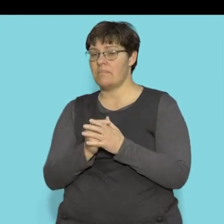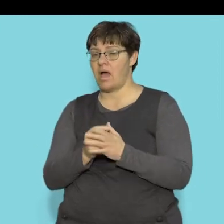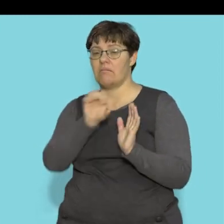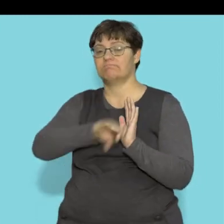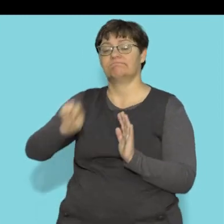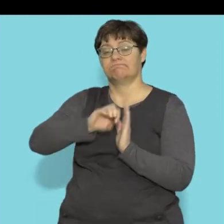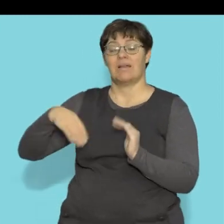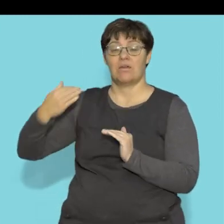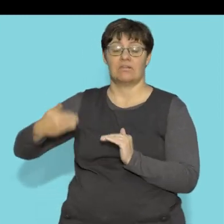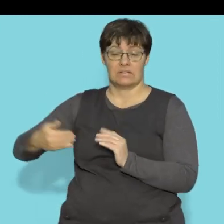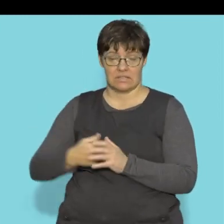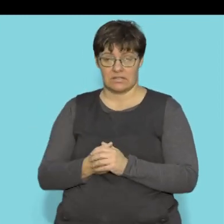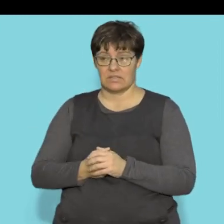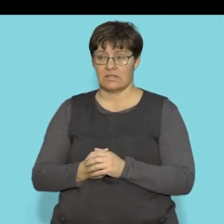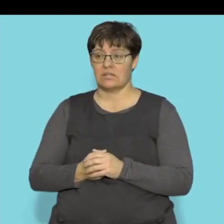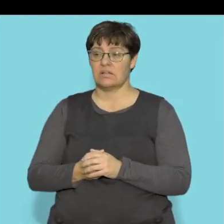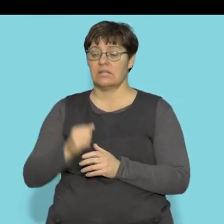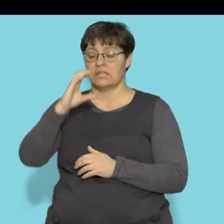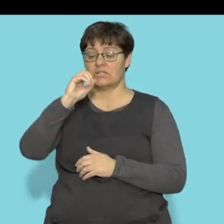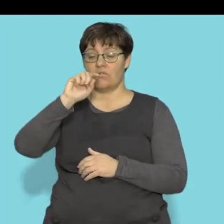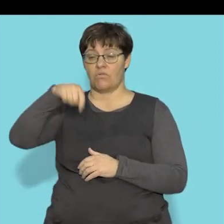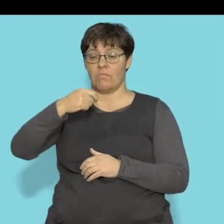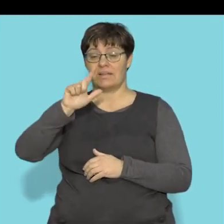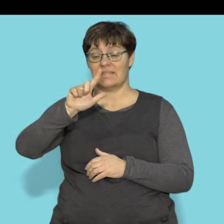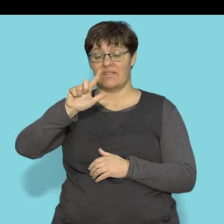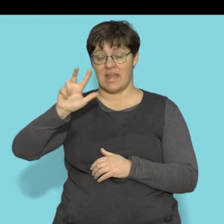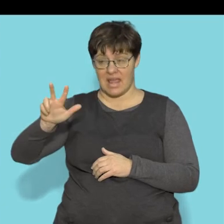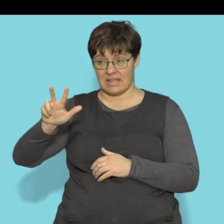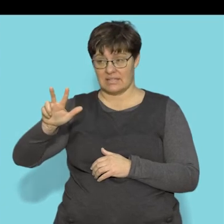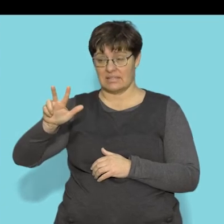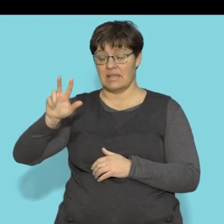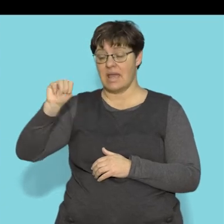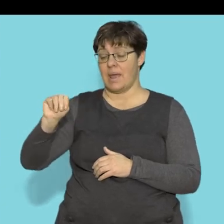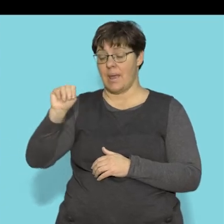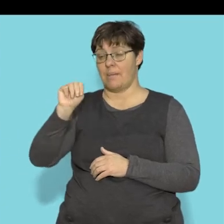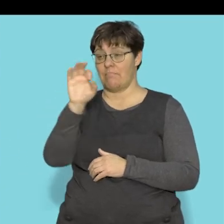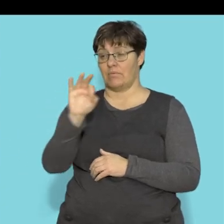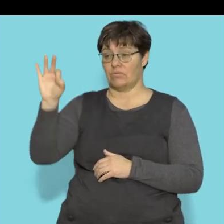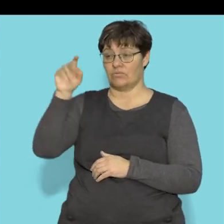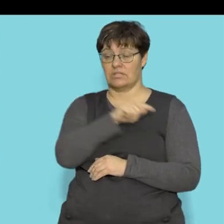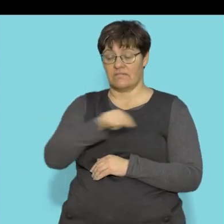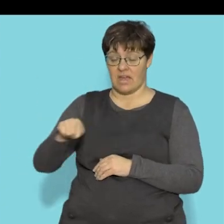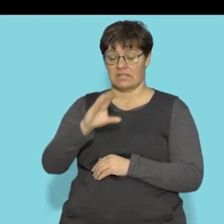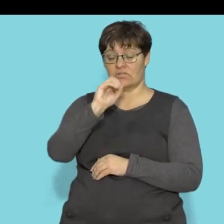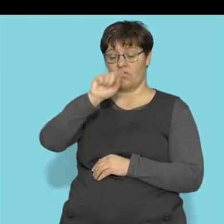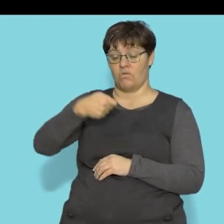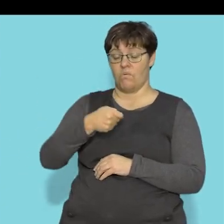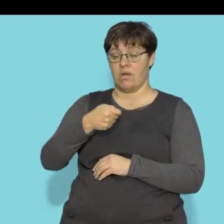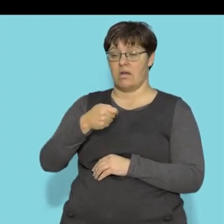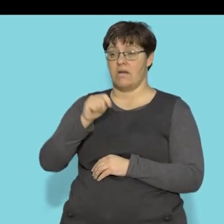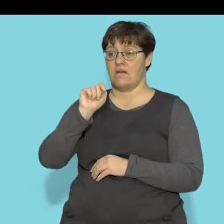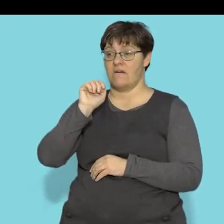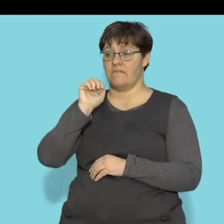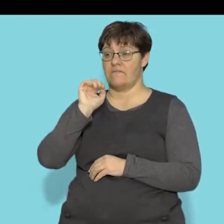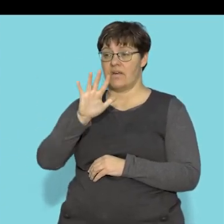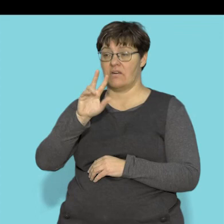divide that by the rate of pumping. So it's going to be 0,78 meters cubed divided by the pump